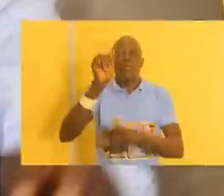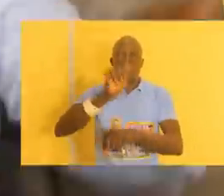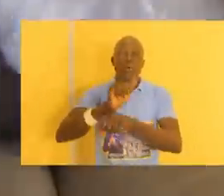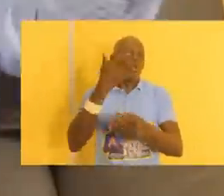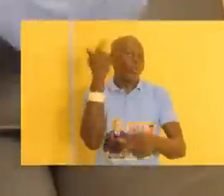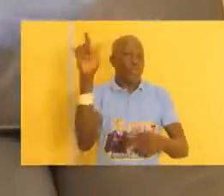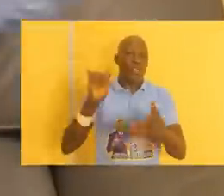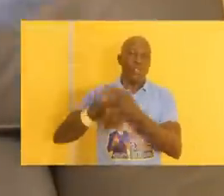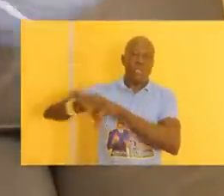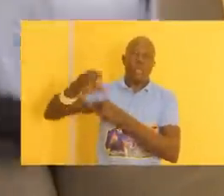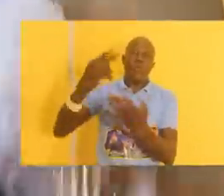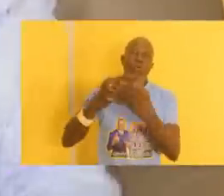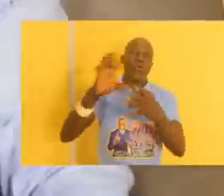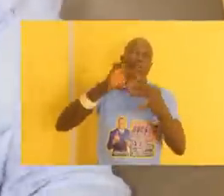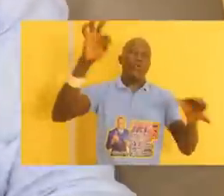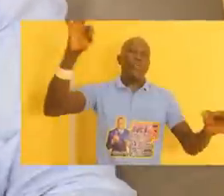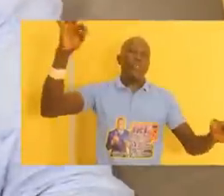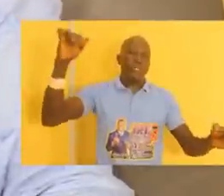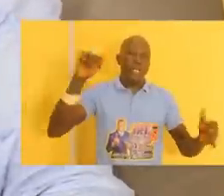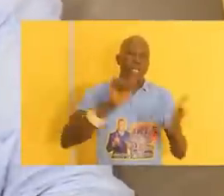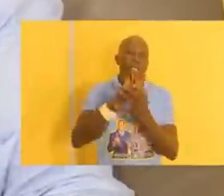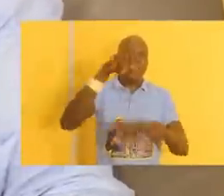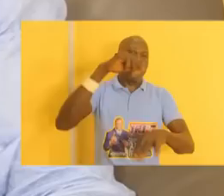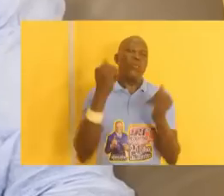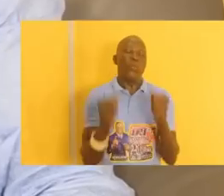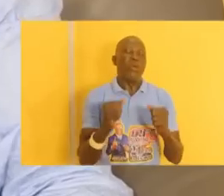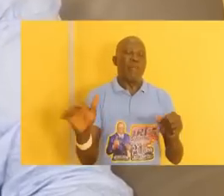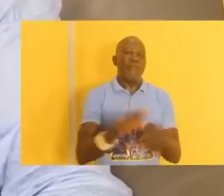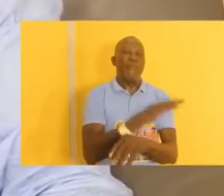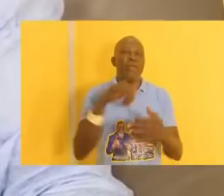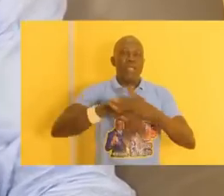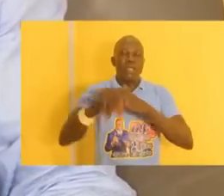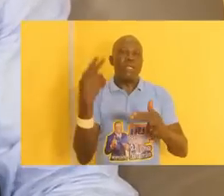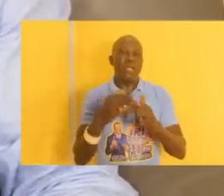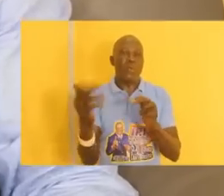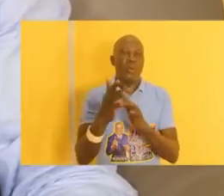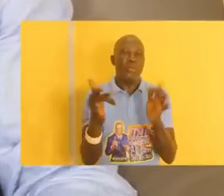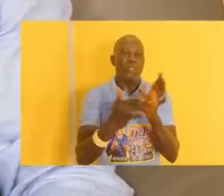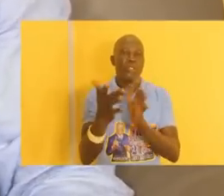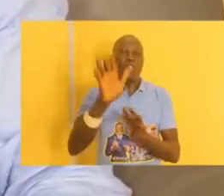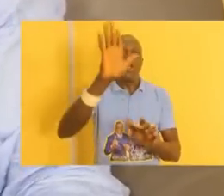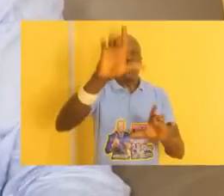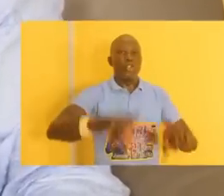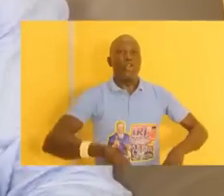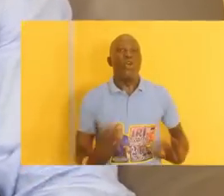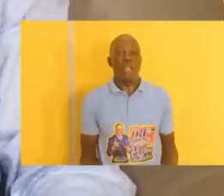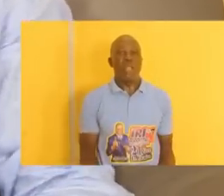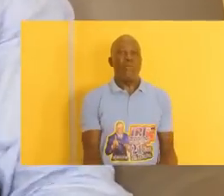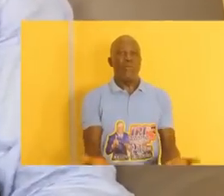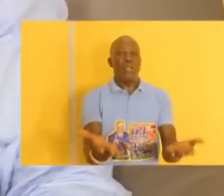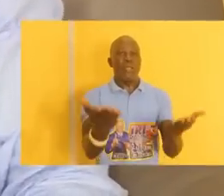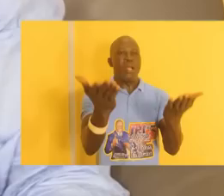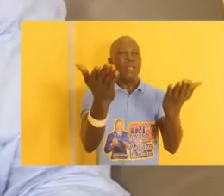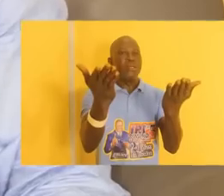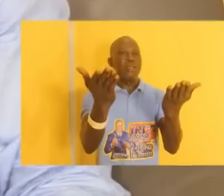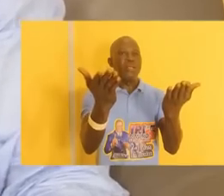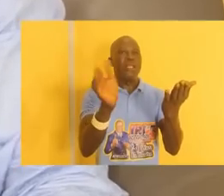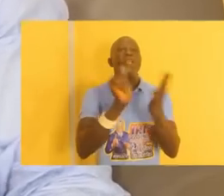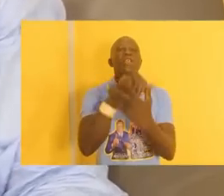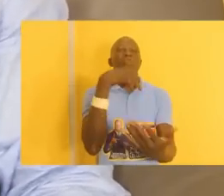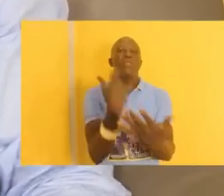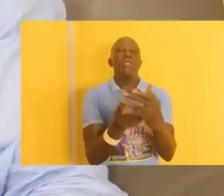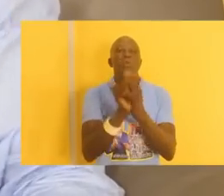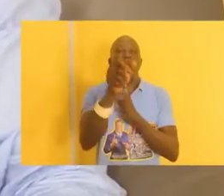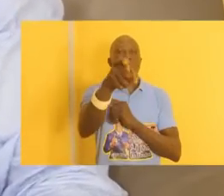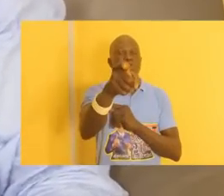work of Gibeon. In the night of Holy Spirit, it will be powerful. In the name of Jesus, amen. Your love will rise.